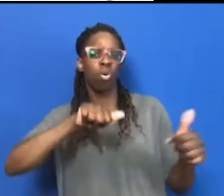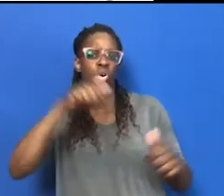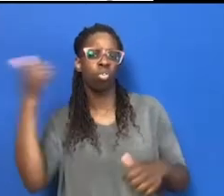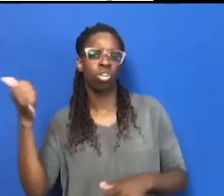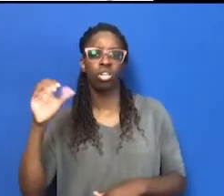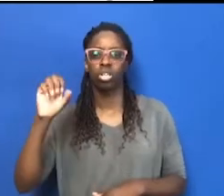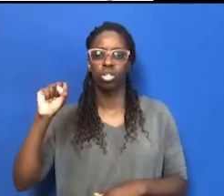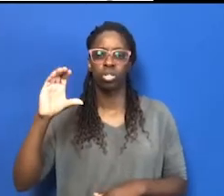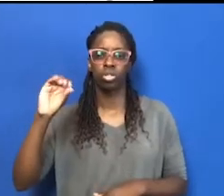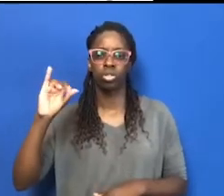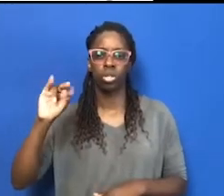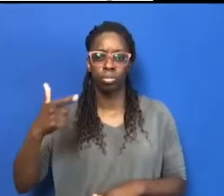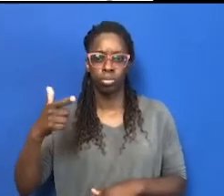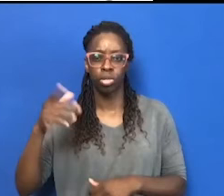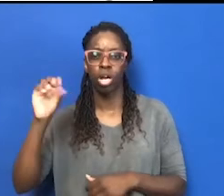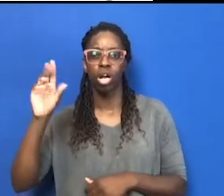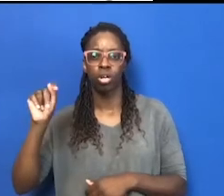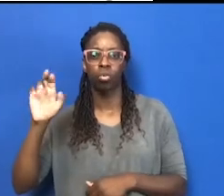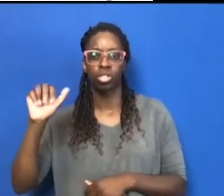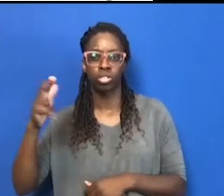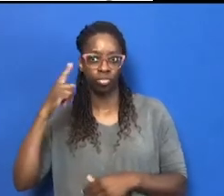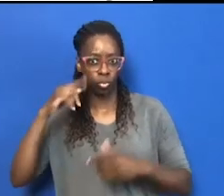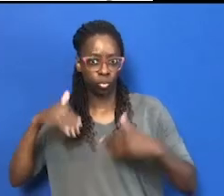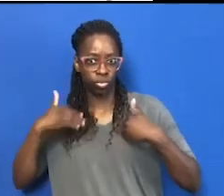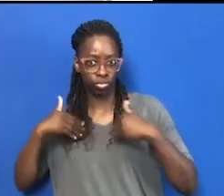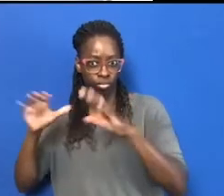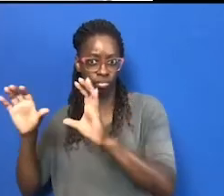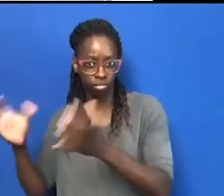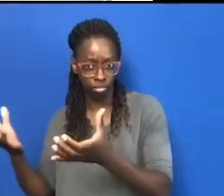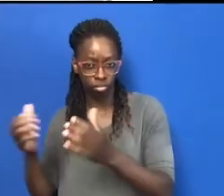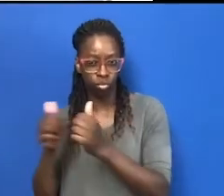for Young Children with Disabilities.